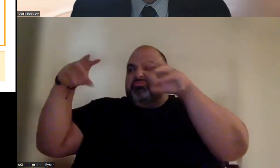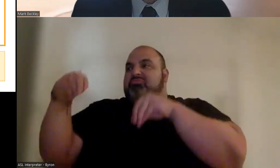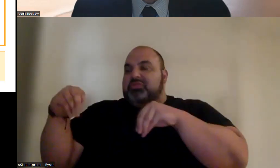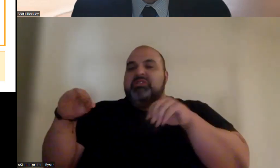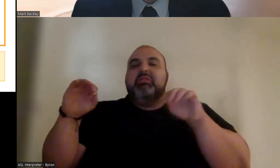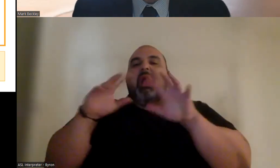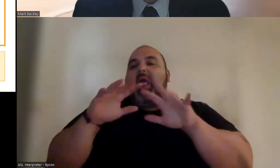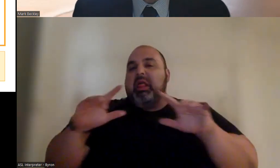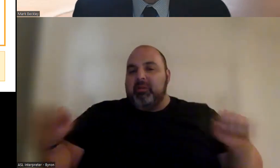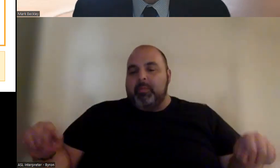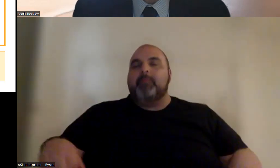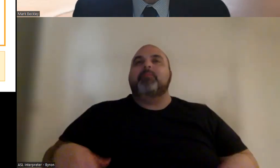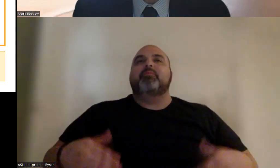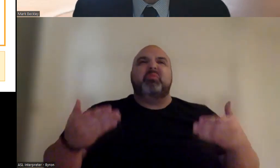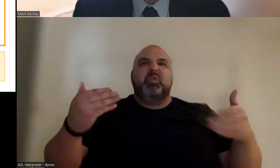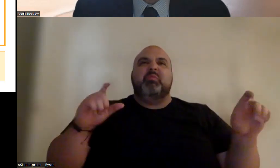Move to the next slide.